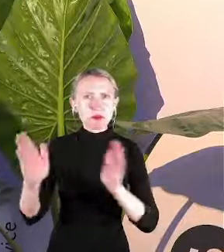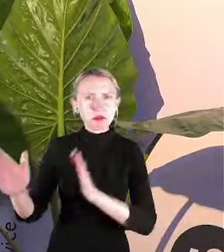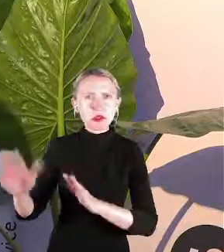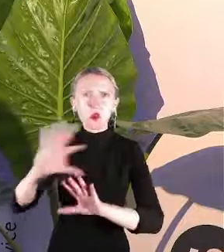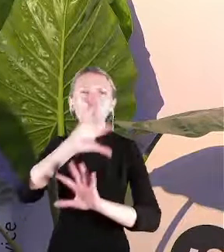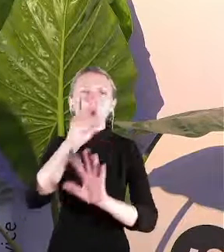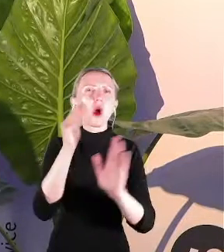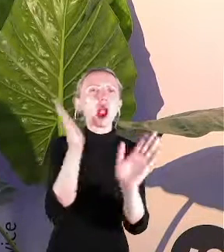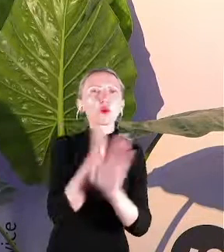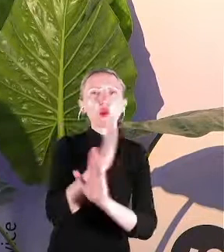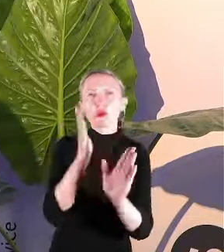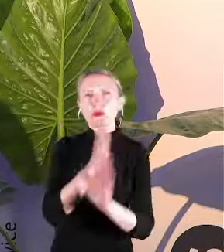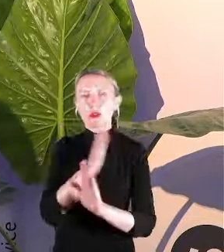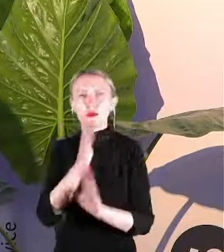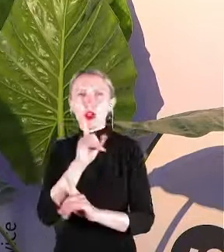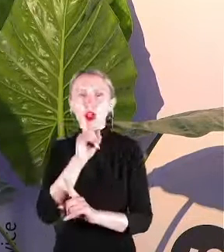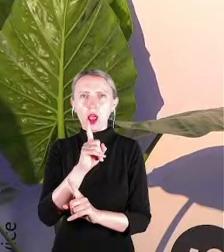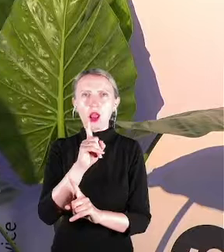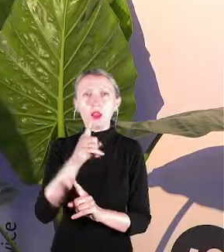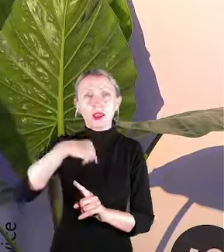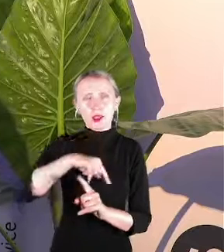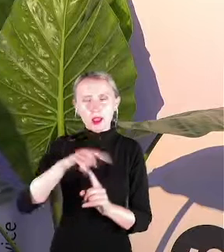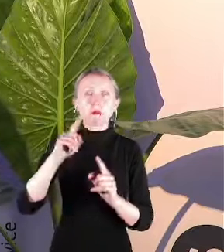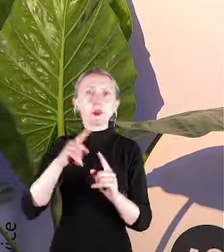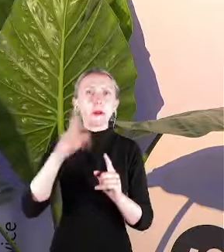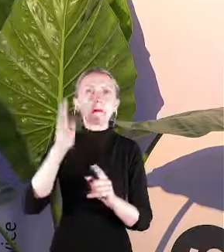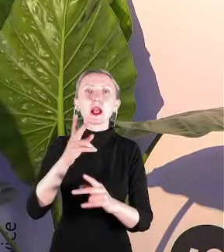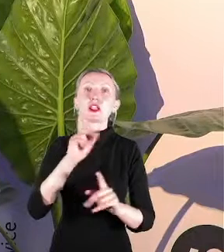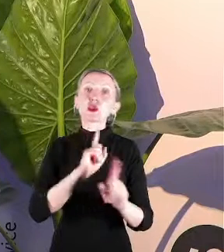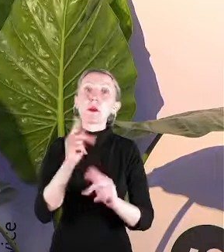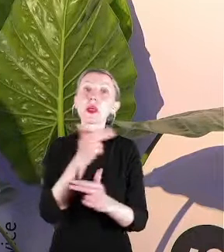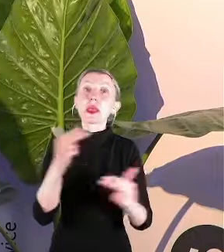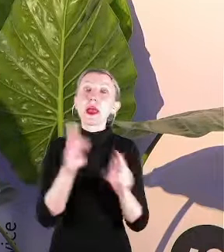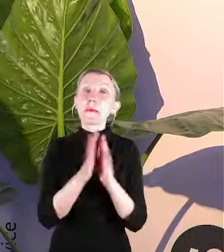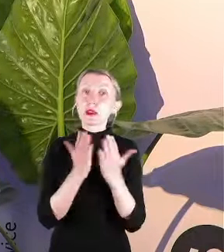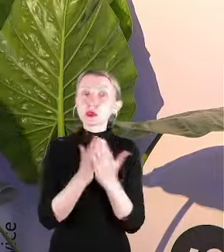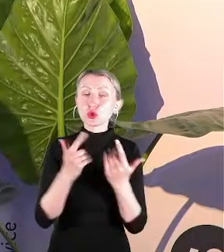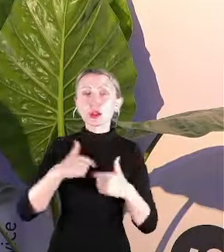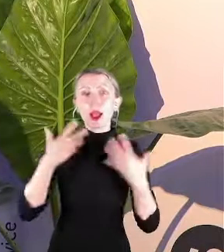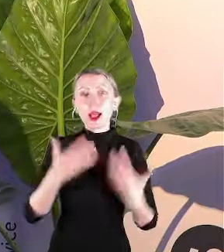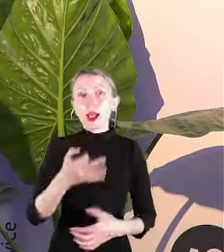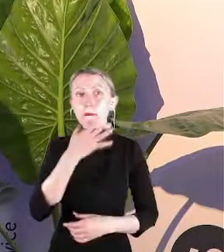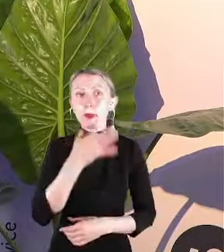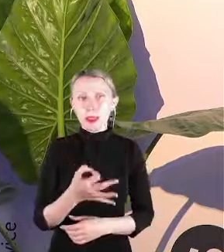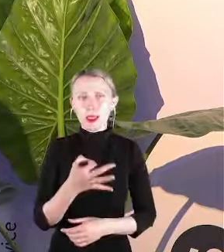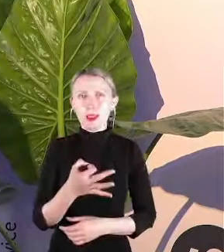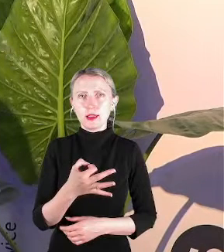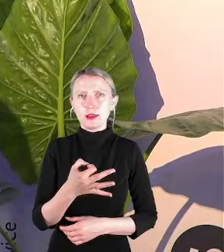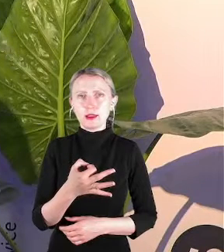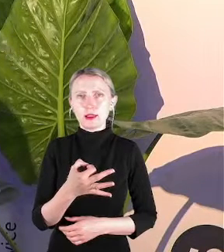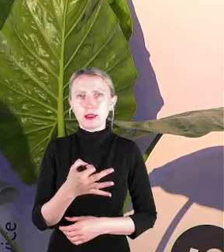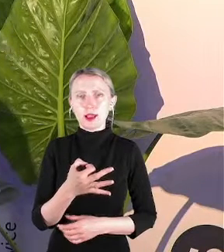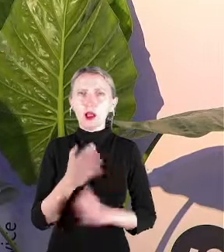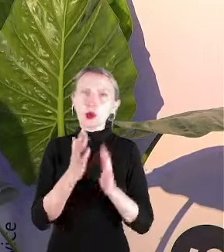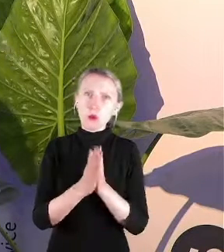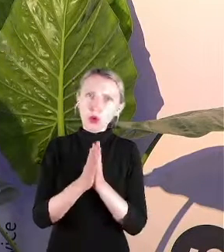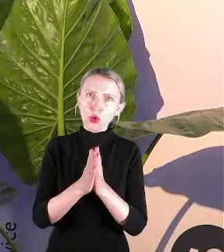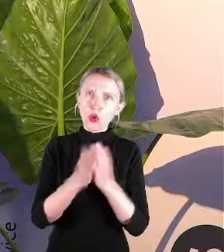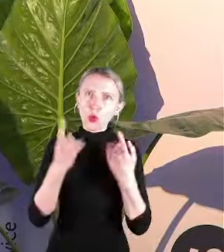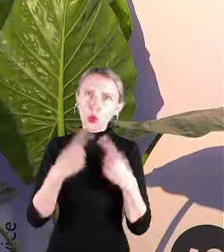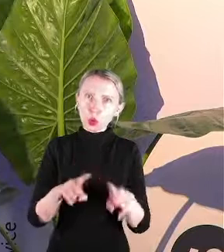just dive into the book, I would like to ask you for a very short introduction, and as well maybe a